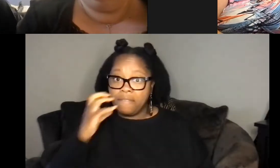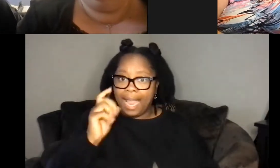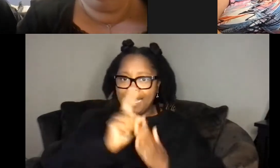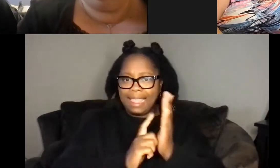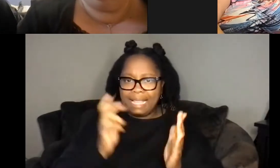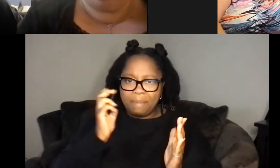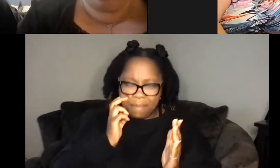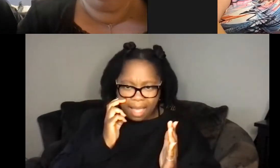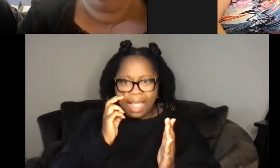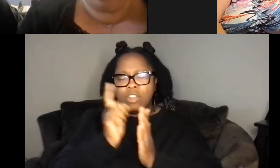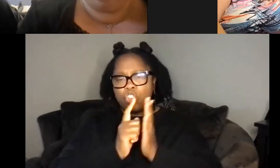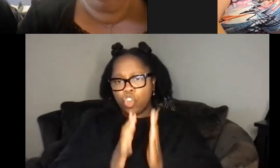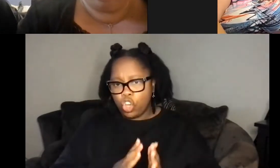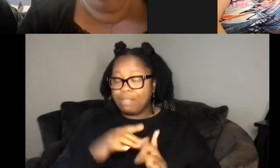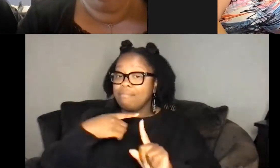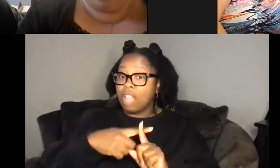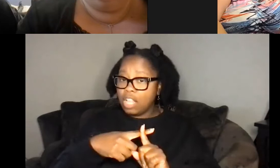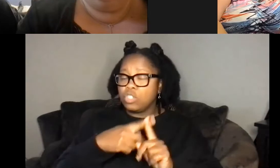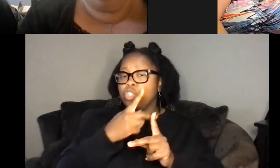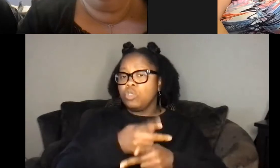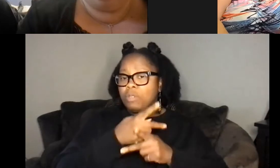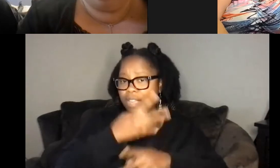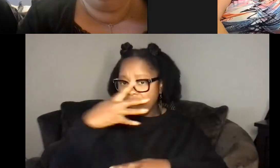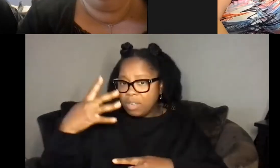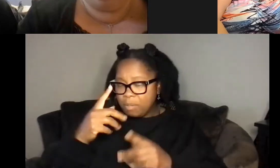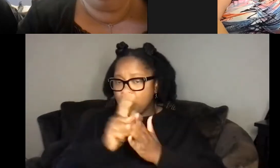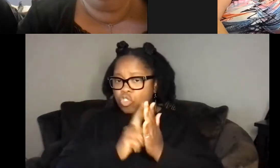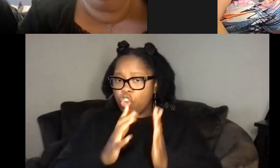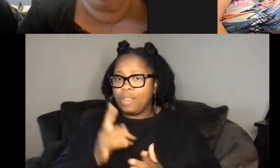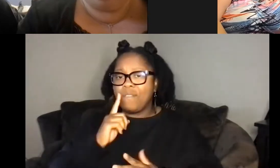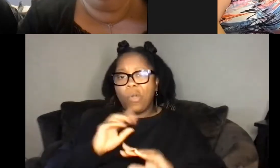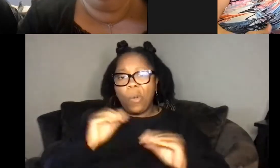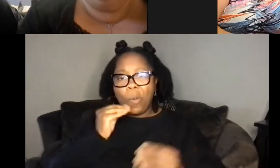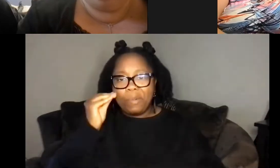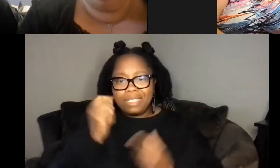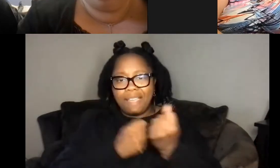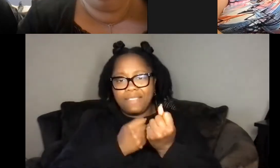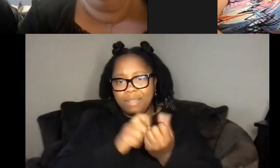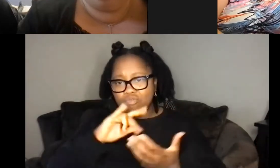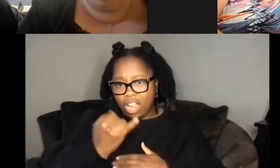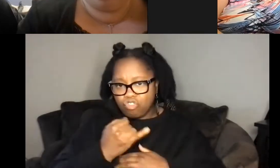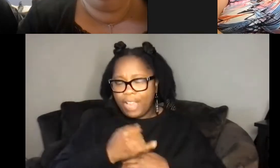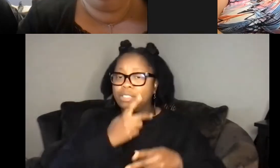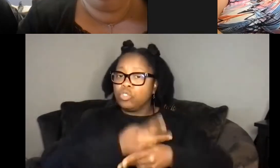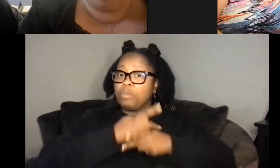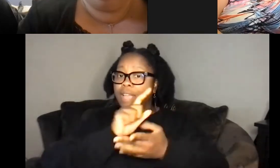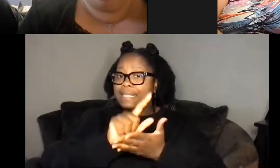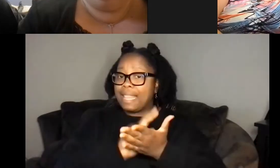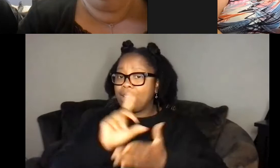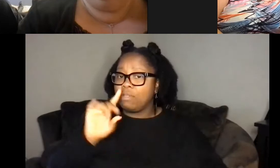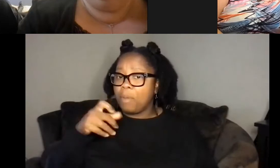she is the supervising immigration attorney at the Homeless Advocacy Project and supervises the legal department